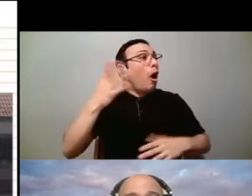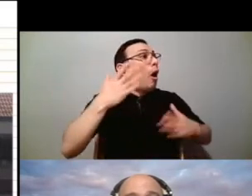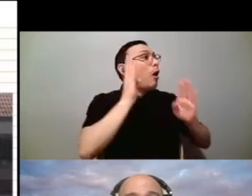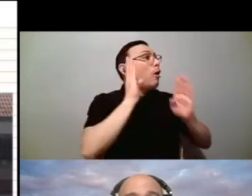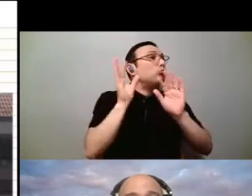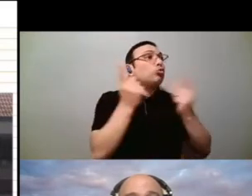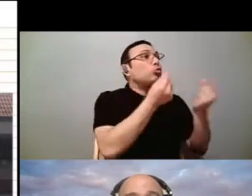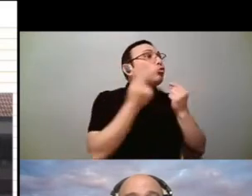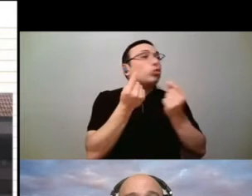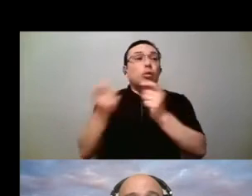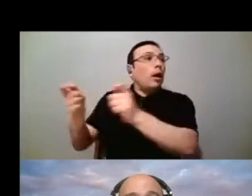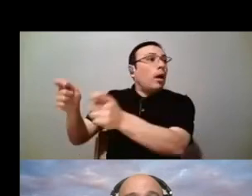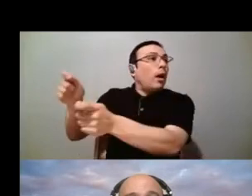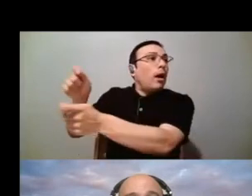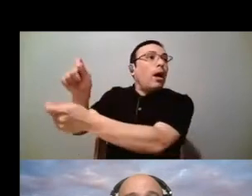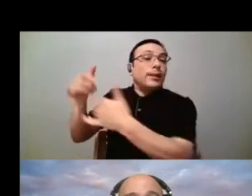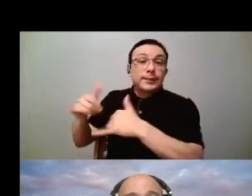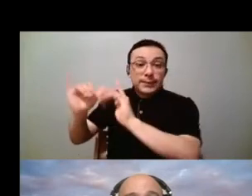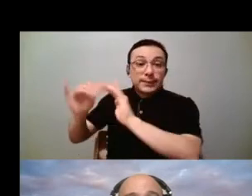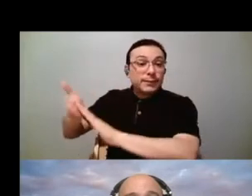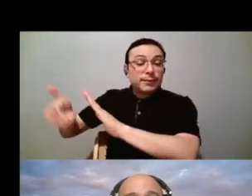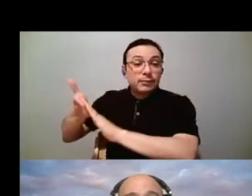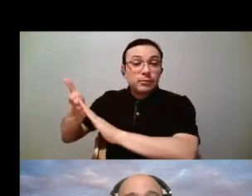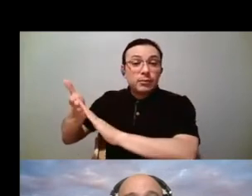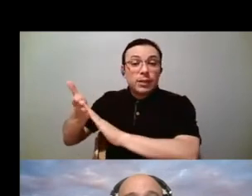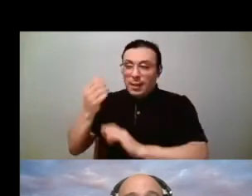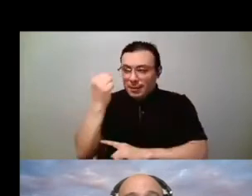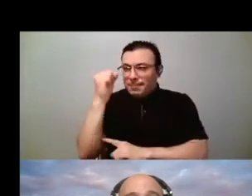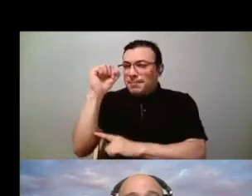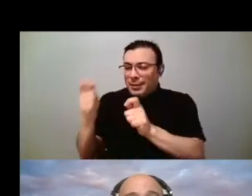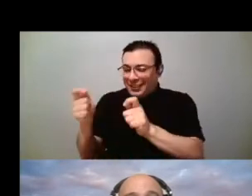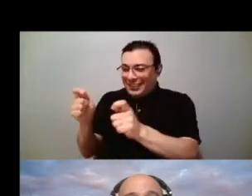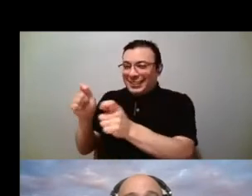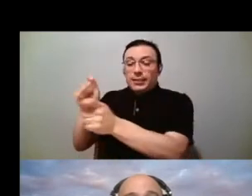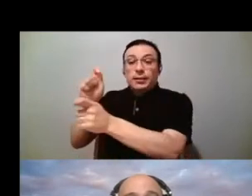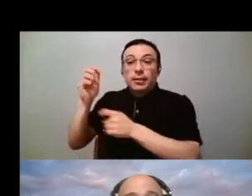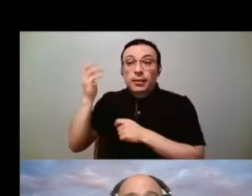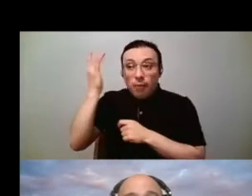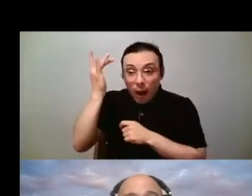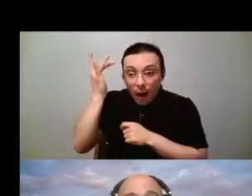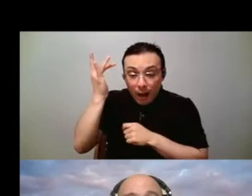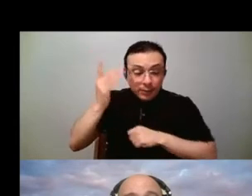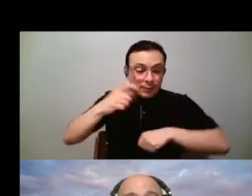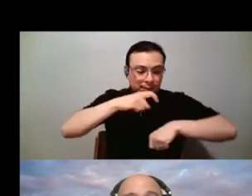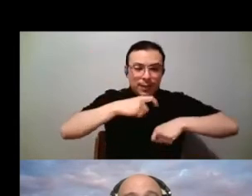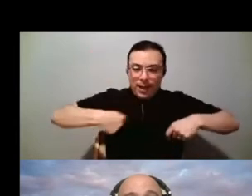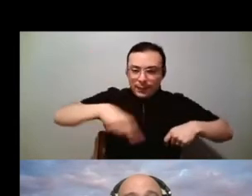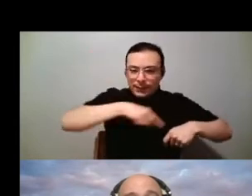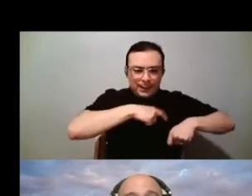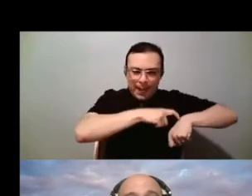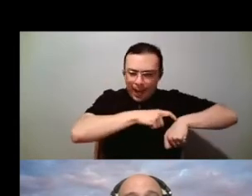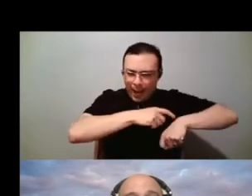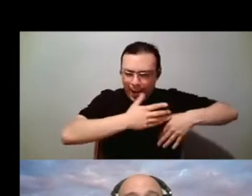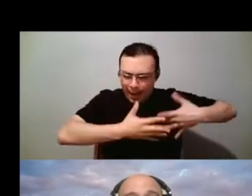Uprising is a collective process over time that happens because of us, through us, and around us.